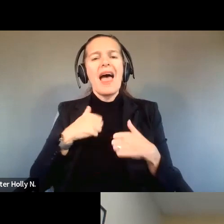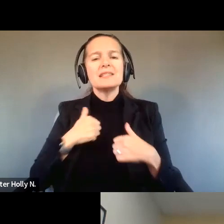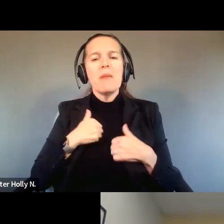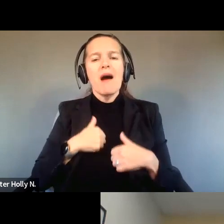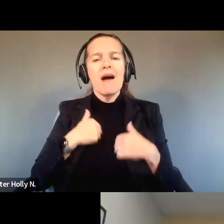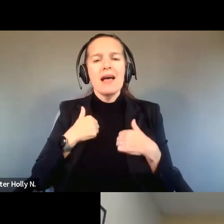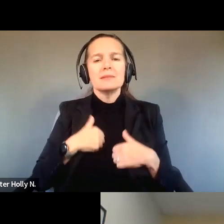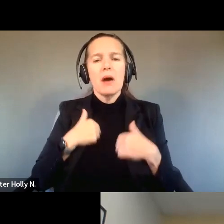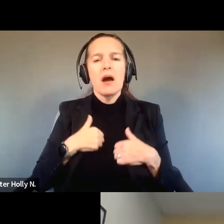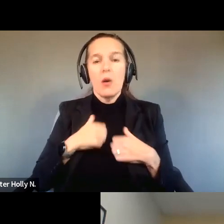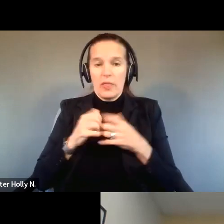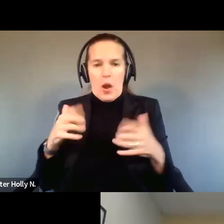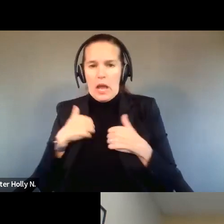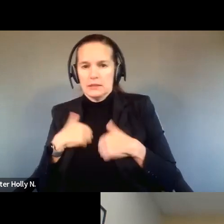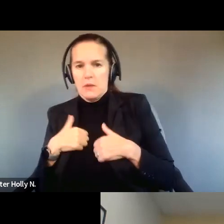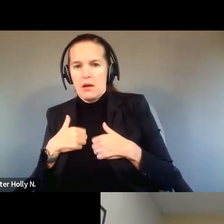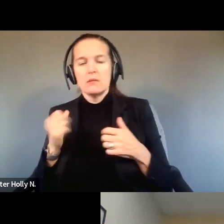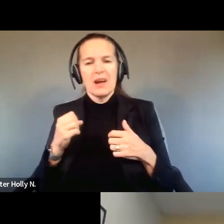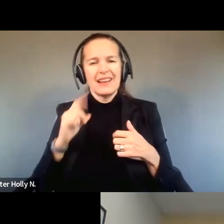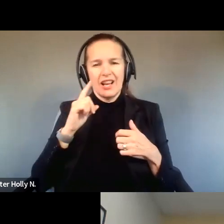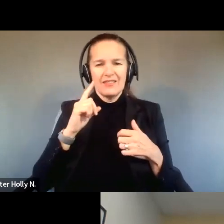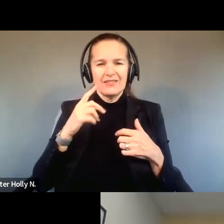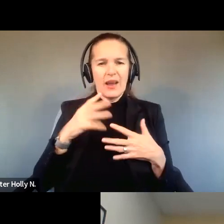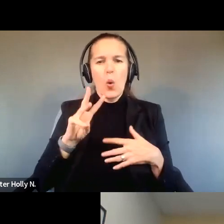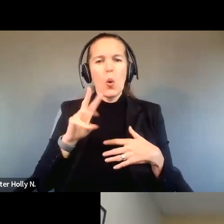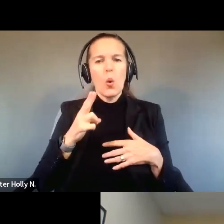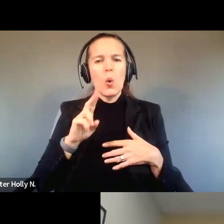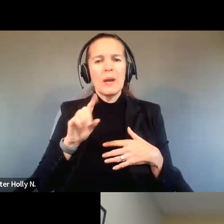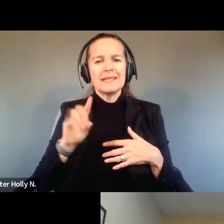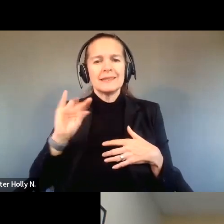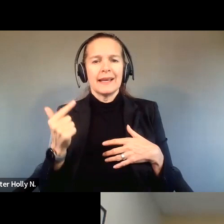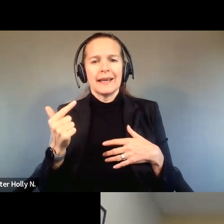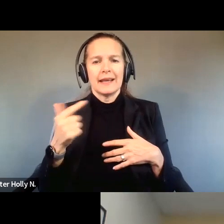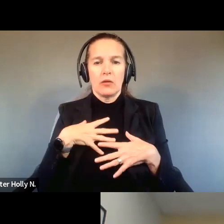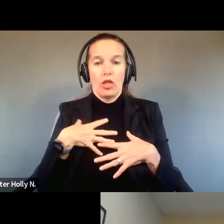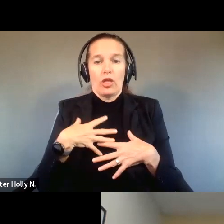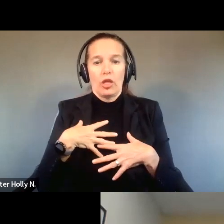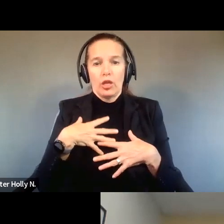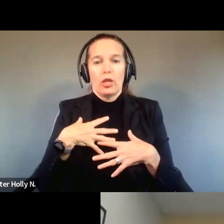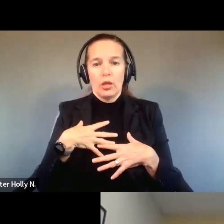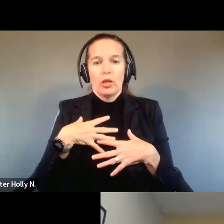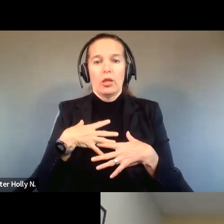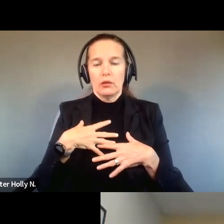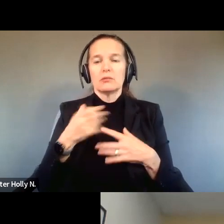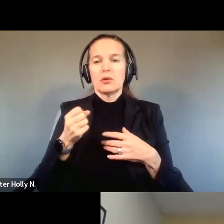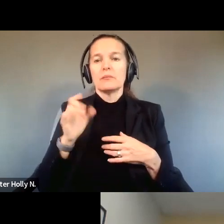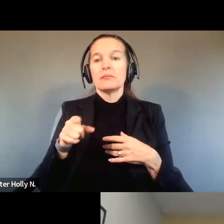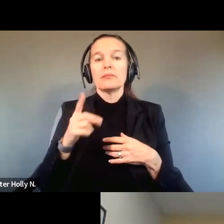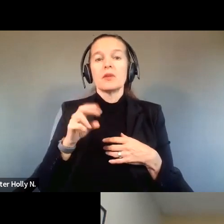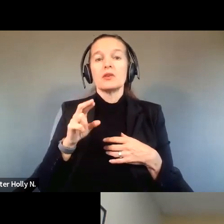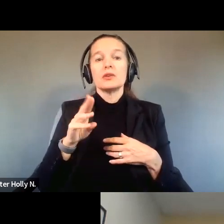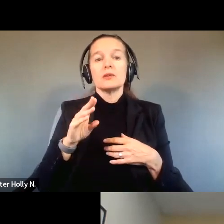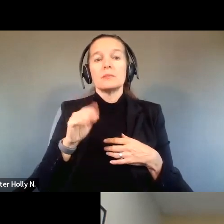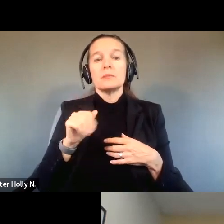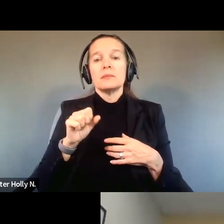someone who doesn't have asthma in the elderly. But I'll let Dr. Fish comment on in the pediatric arena. I think the